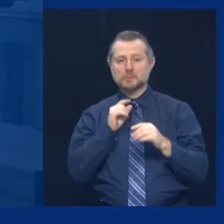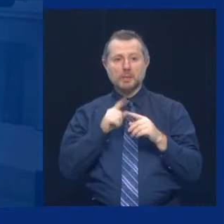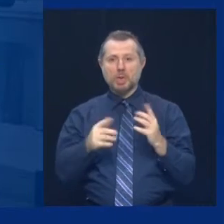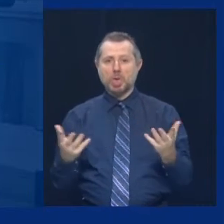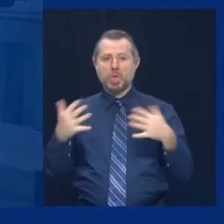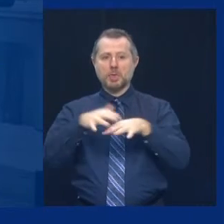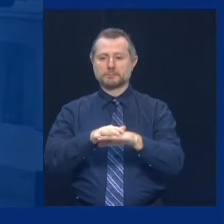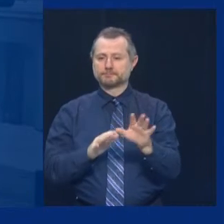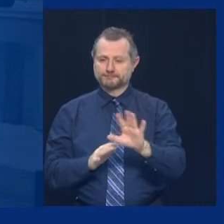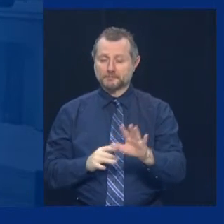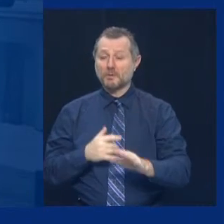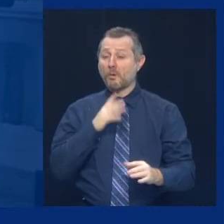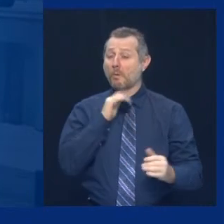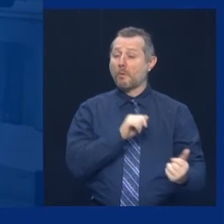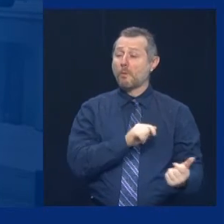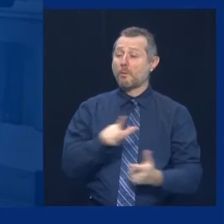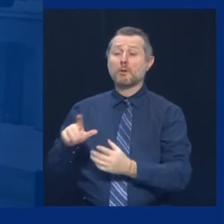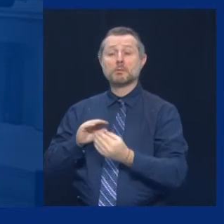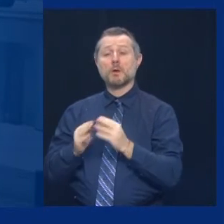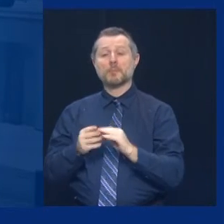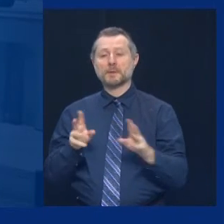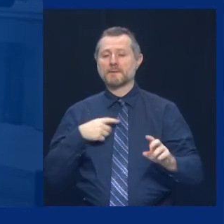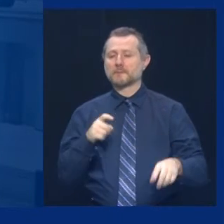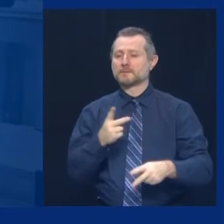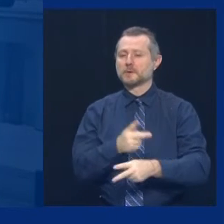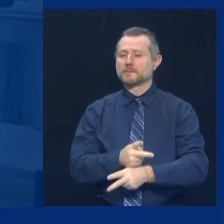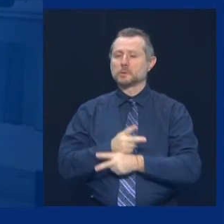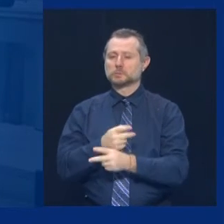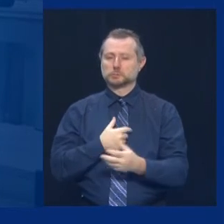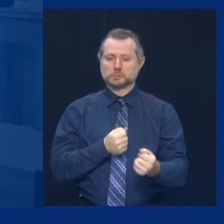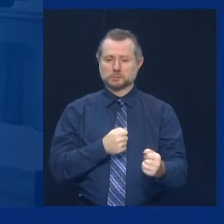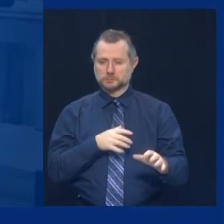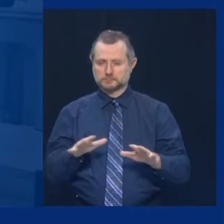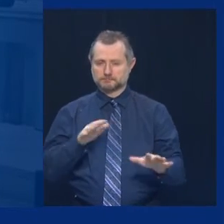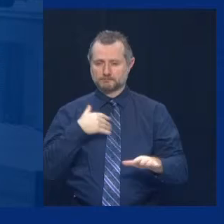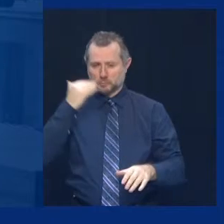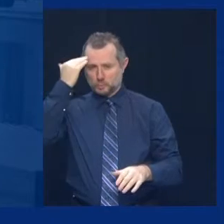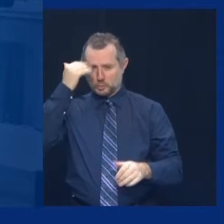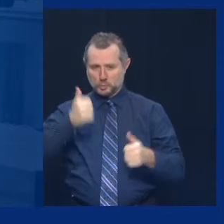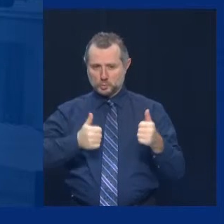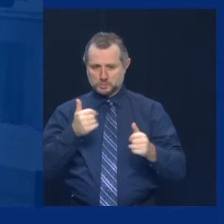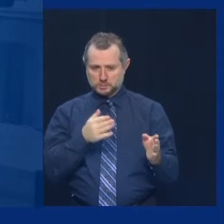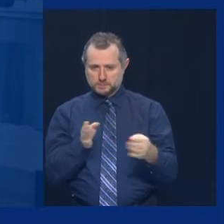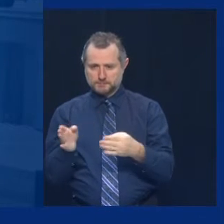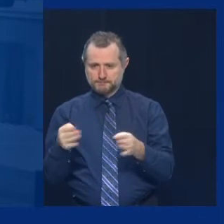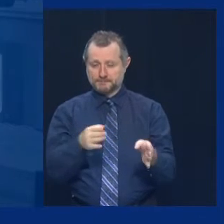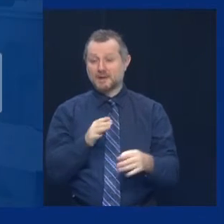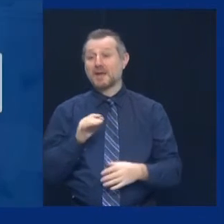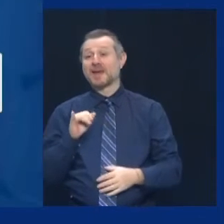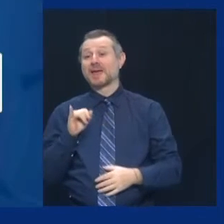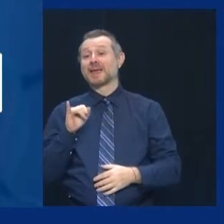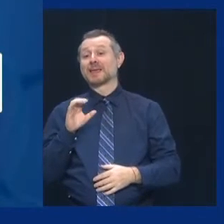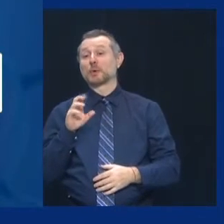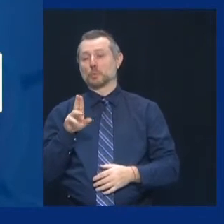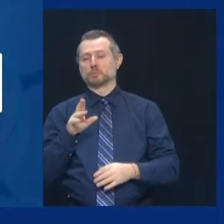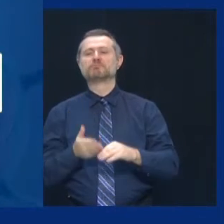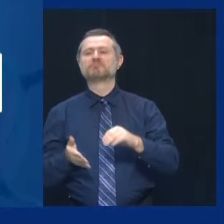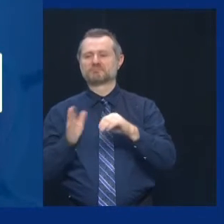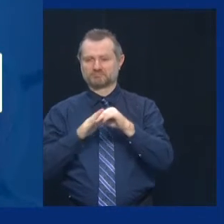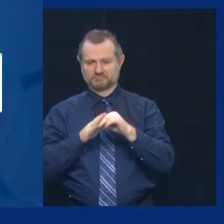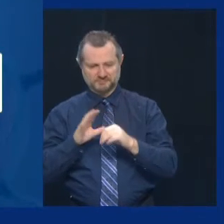numbers with 1 grain of salt. It's more the direction than anything else. The ICUs are up 50, the intubations up